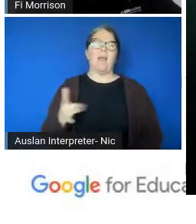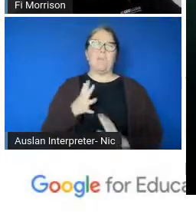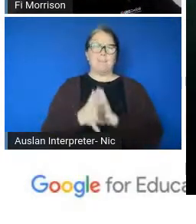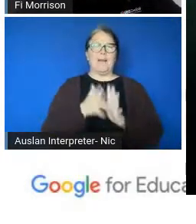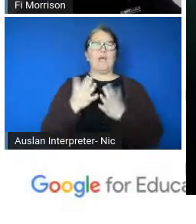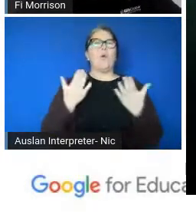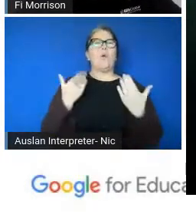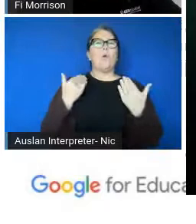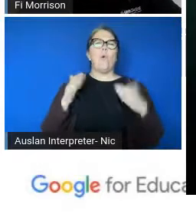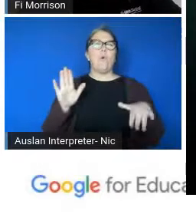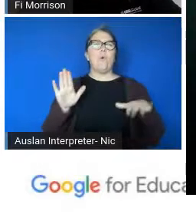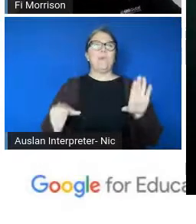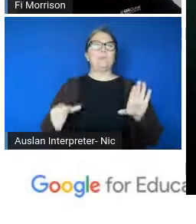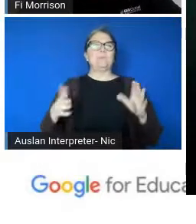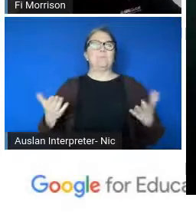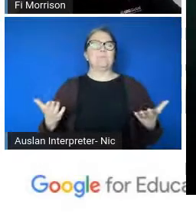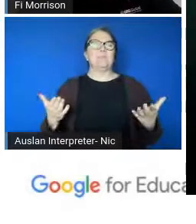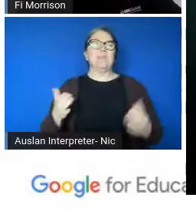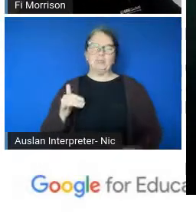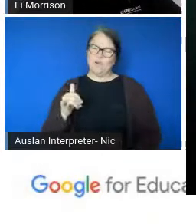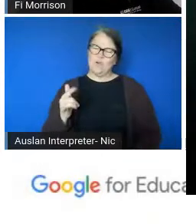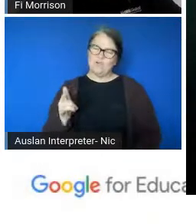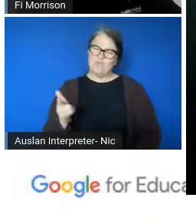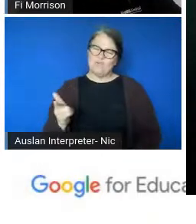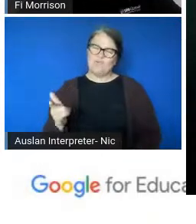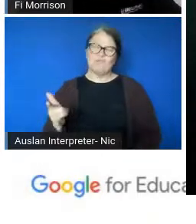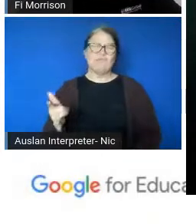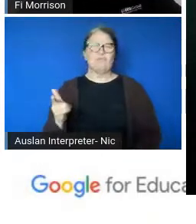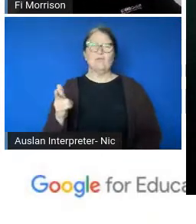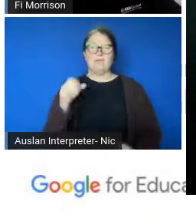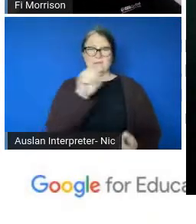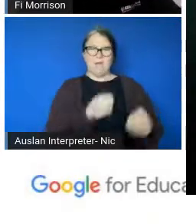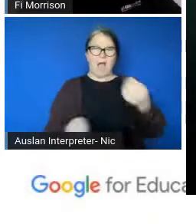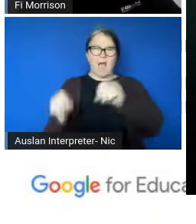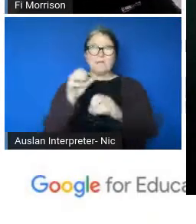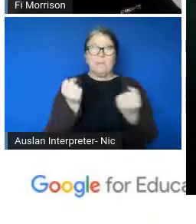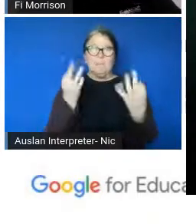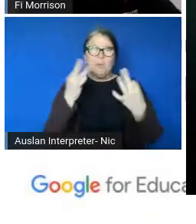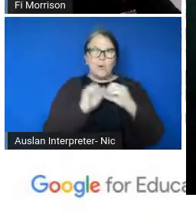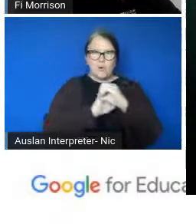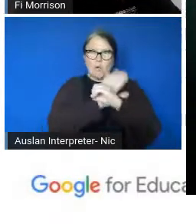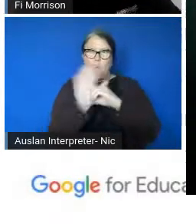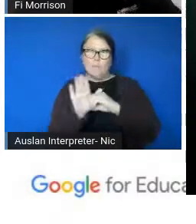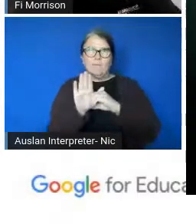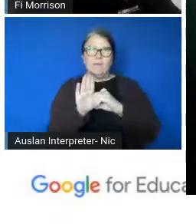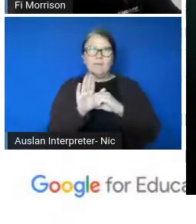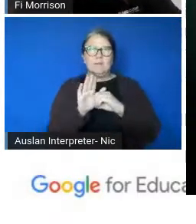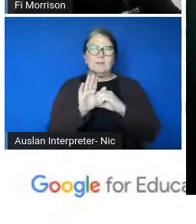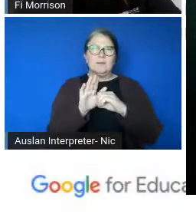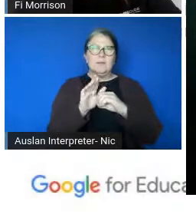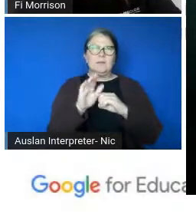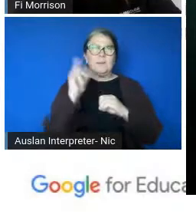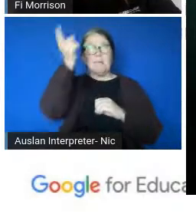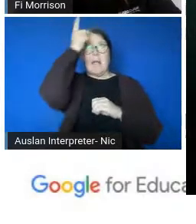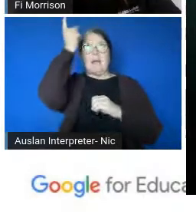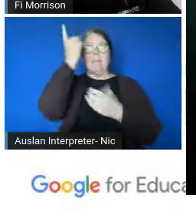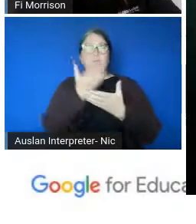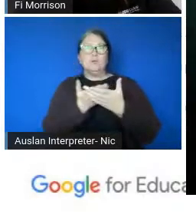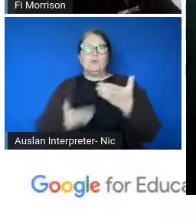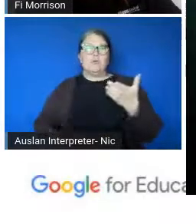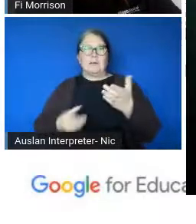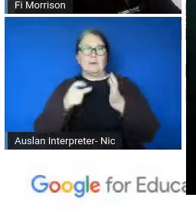think of it as cool or awesome science. There's no COVID conspiracy. It's not, you're not going to die. It's just to describe something as cool.